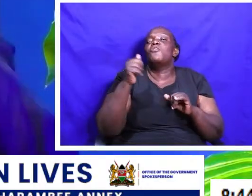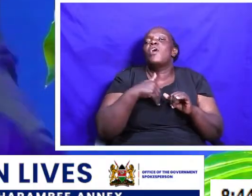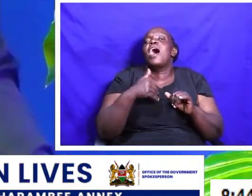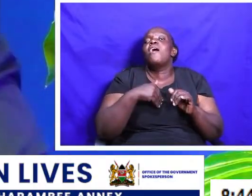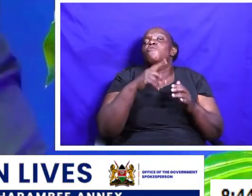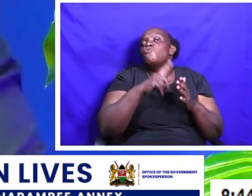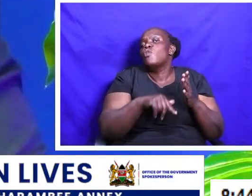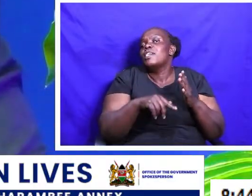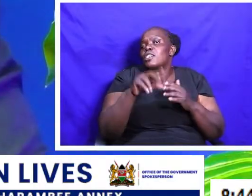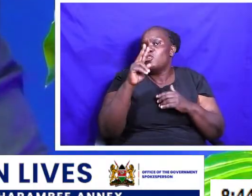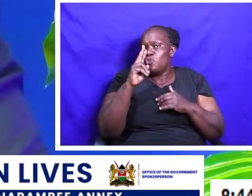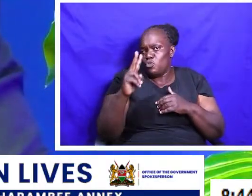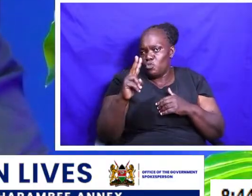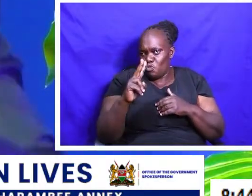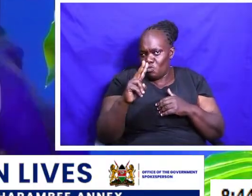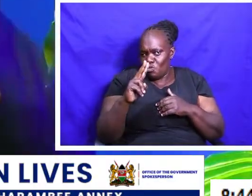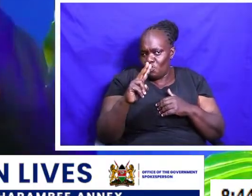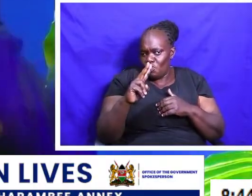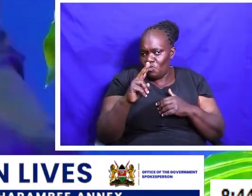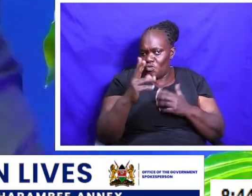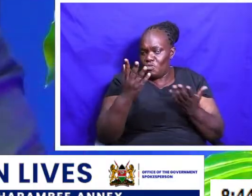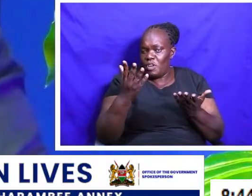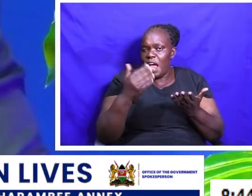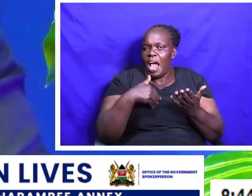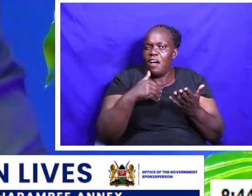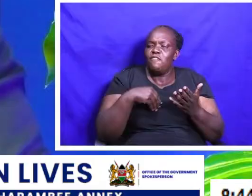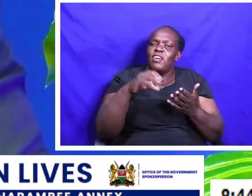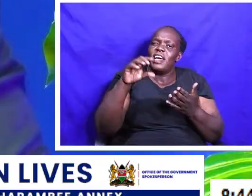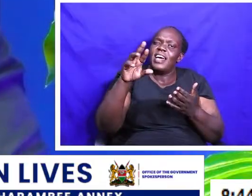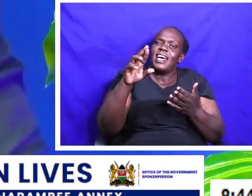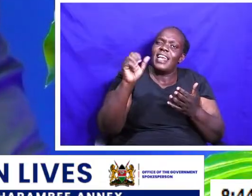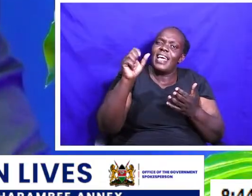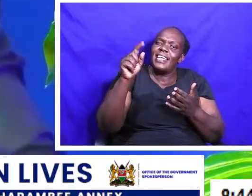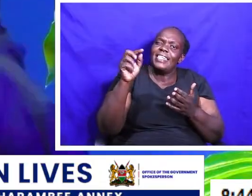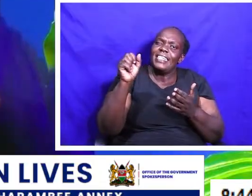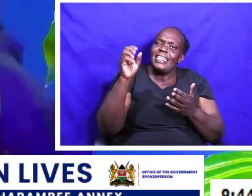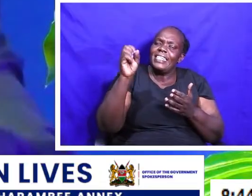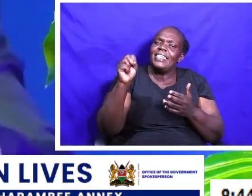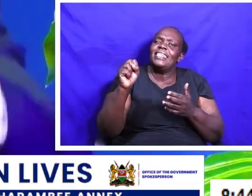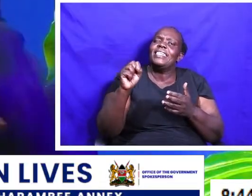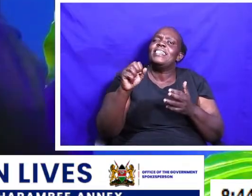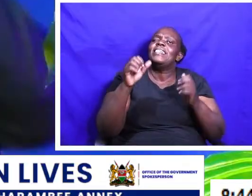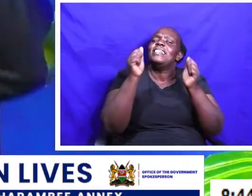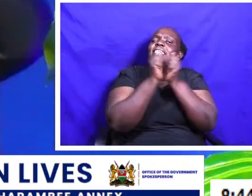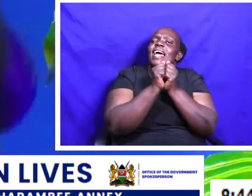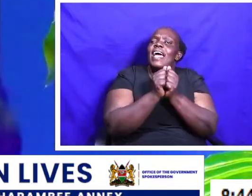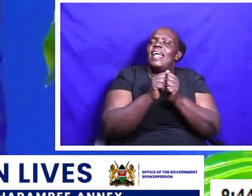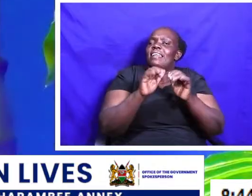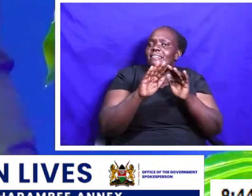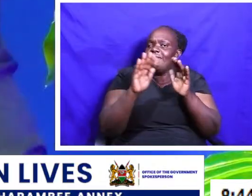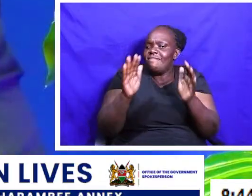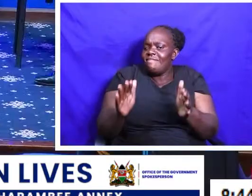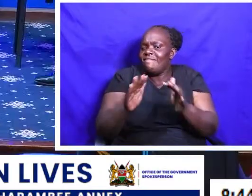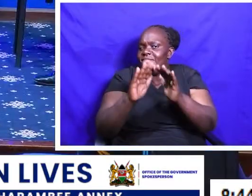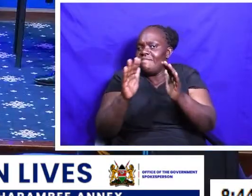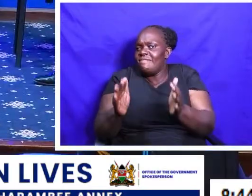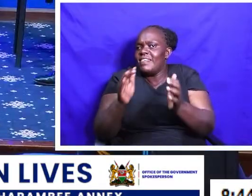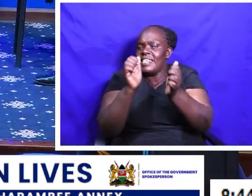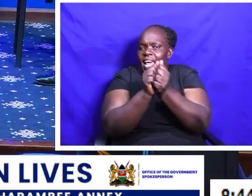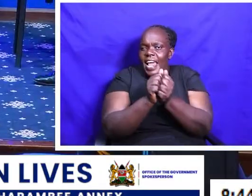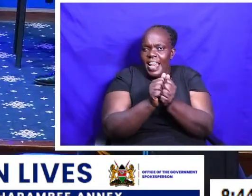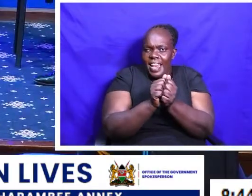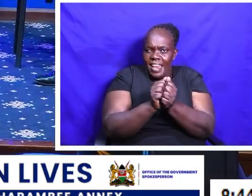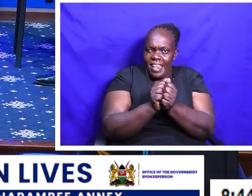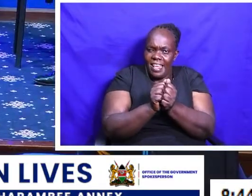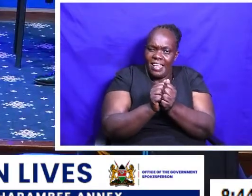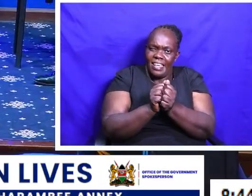bado tulikuwa na zile crates ngapi? Mbili. Tulikuwa na zile crates 10. Hizo mtungi zenye tumekata into half. Sasa hizo ndizo